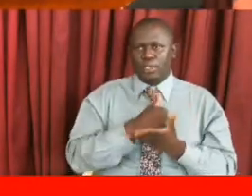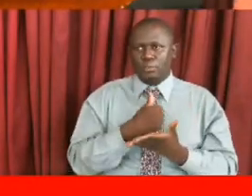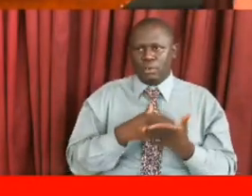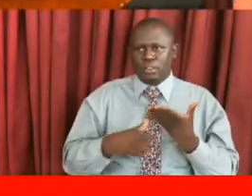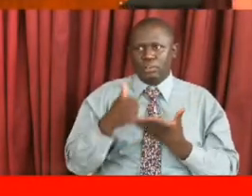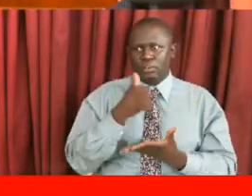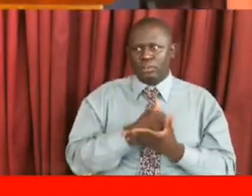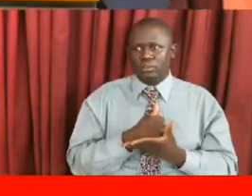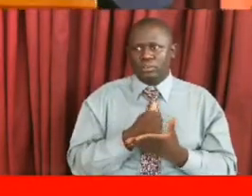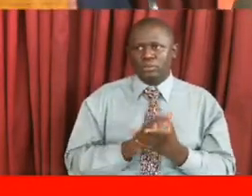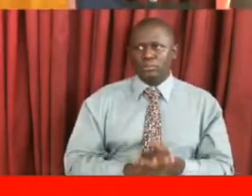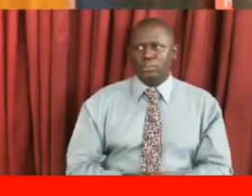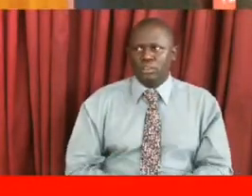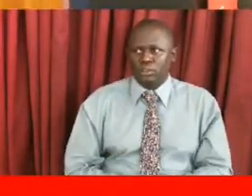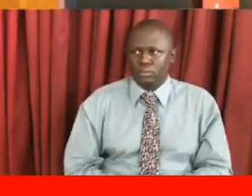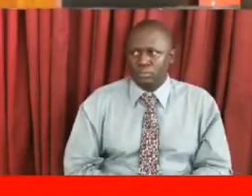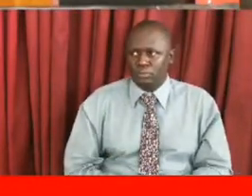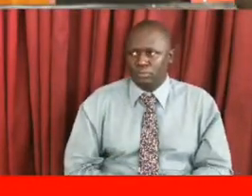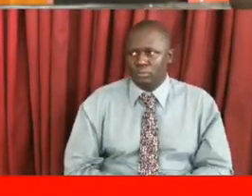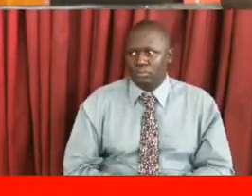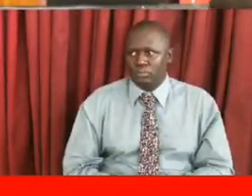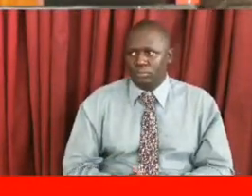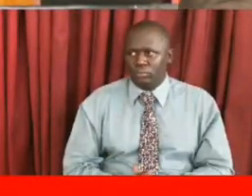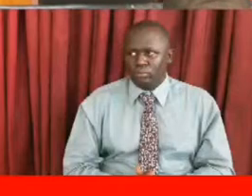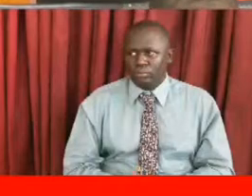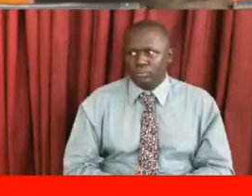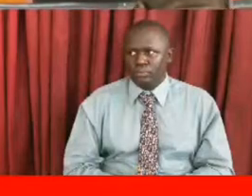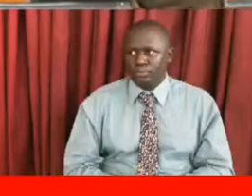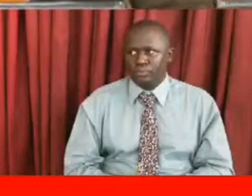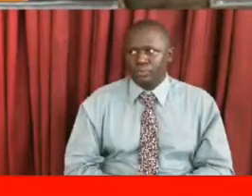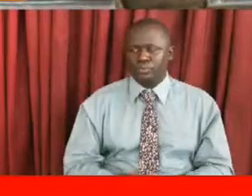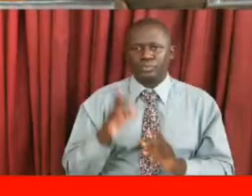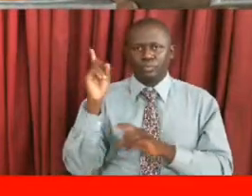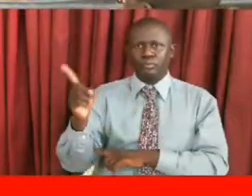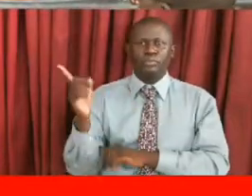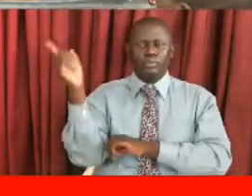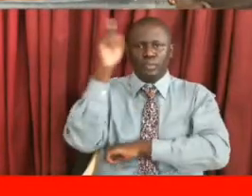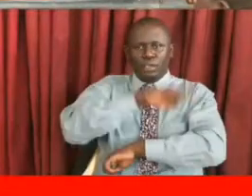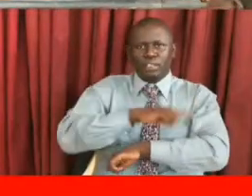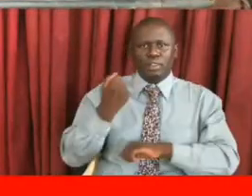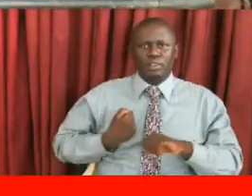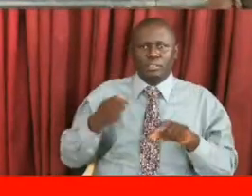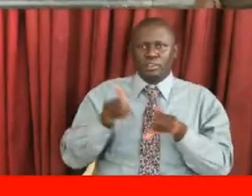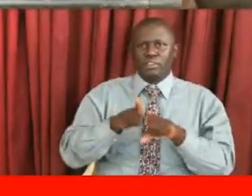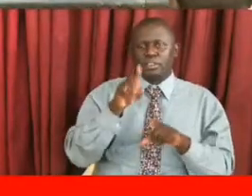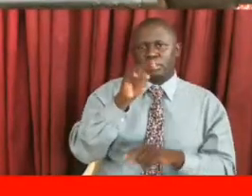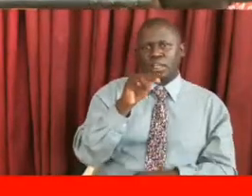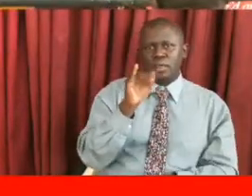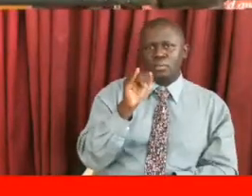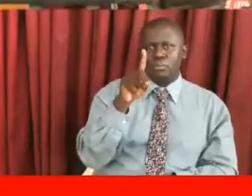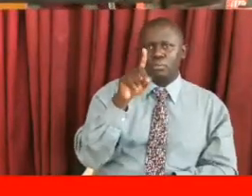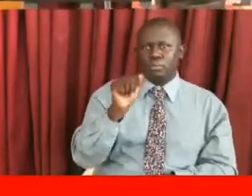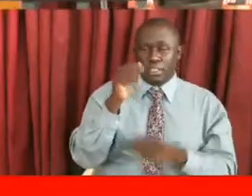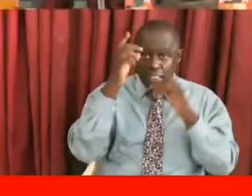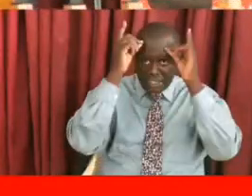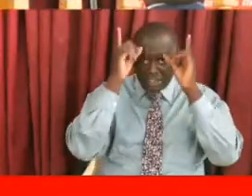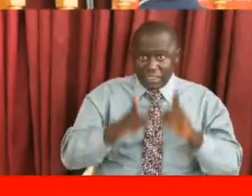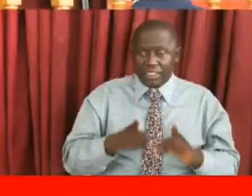amen hallelujah one day sister mid decided to go look for her